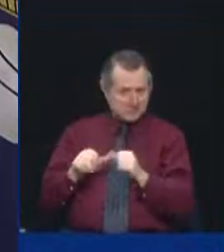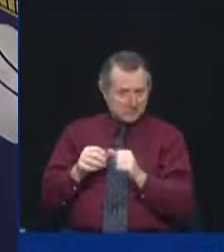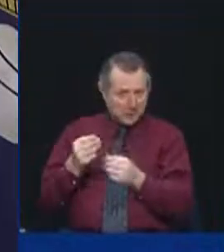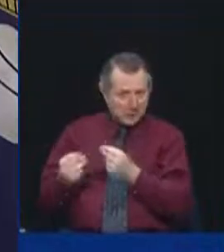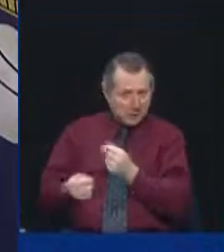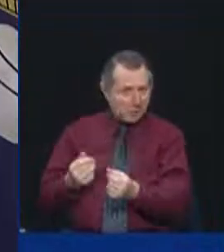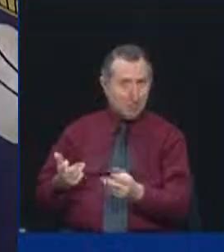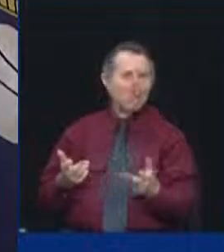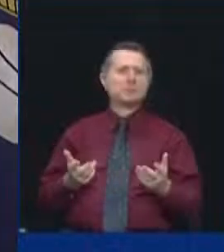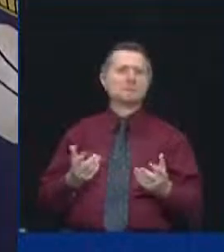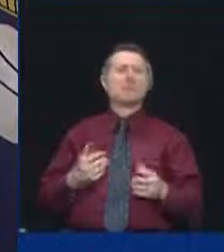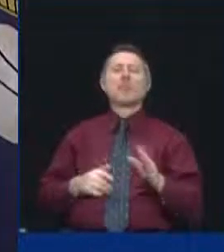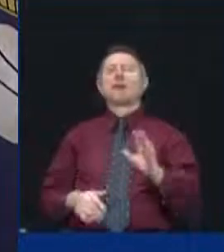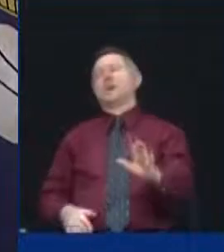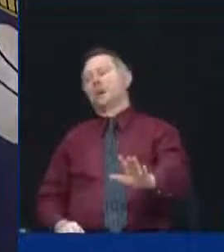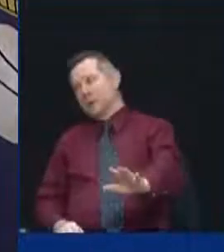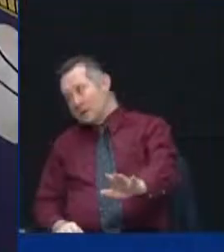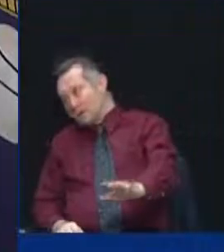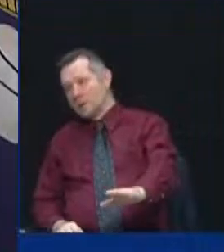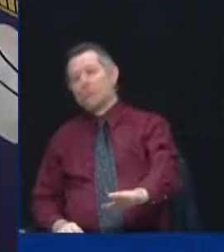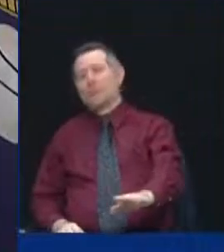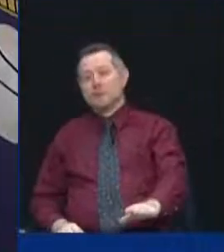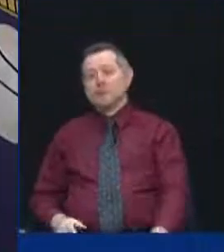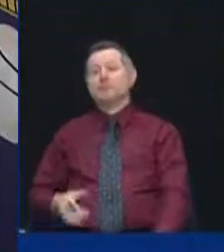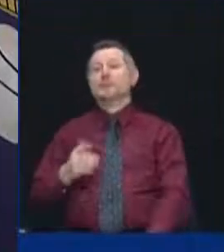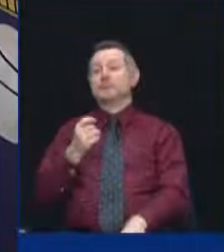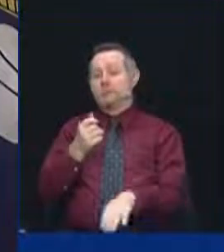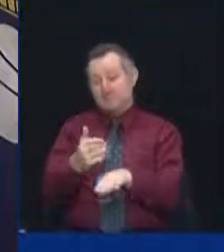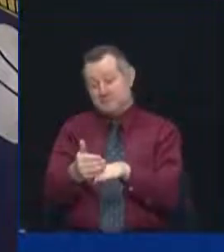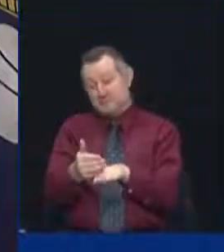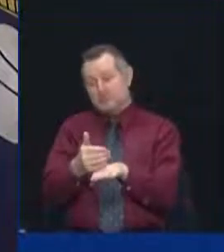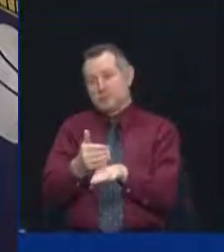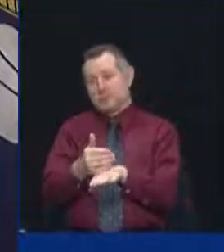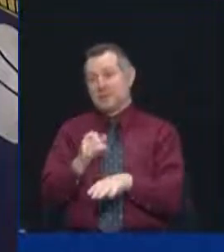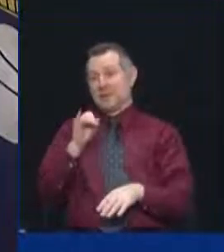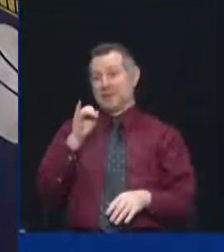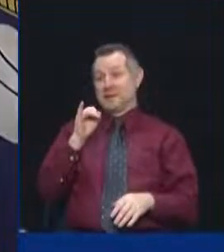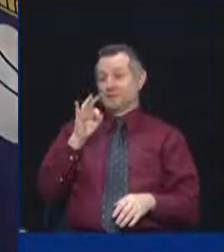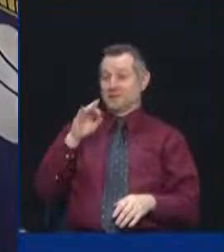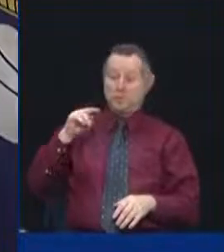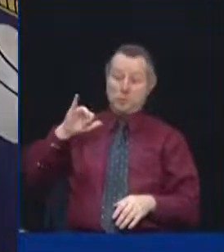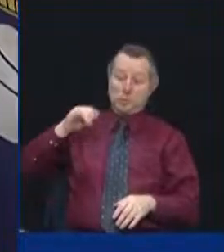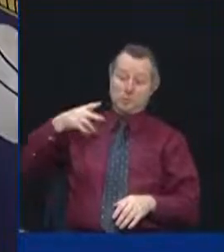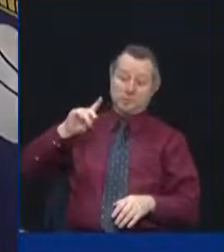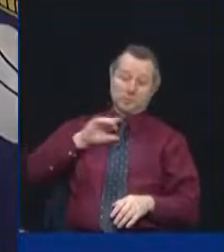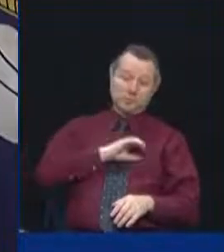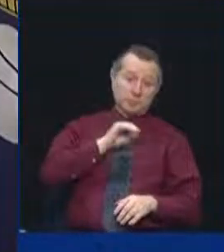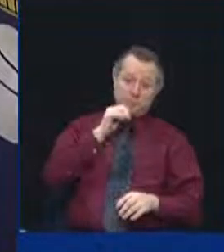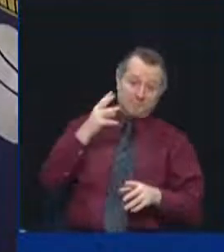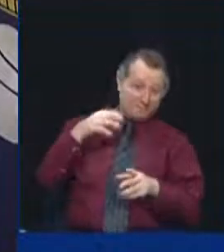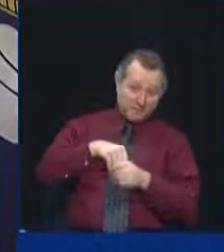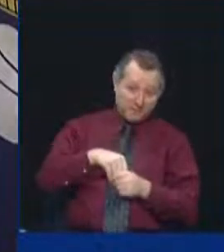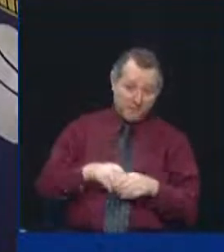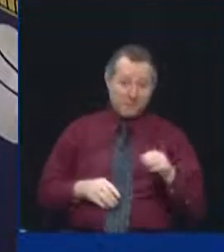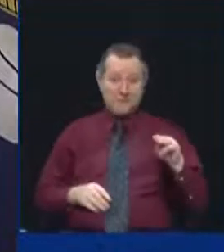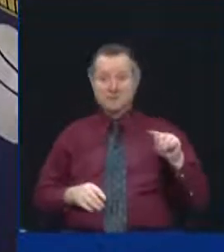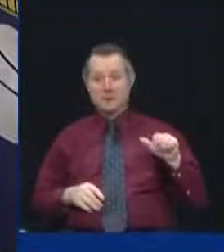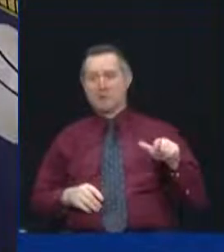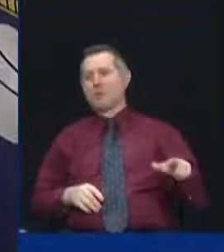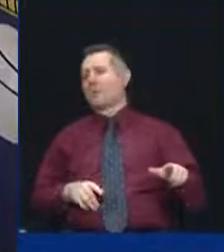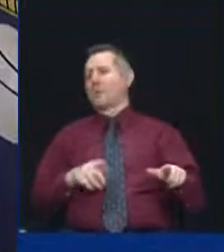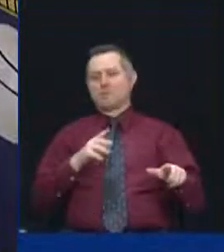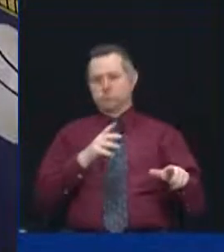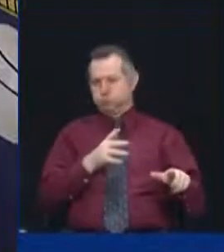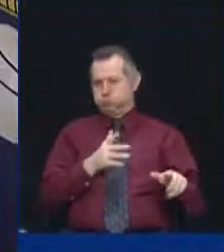it was still getting better. So if the NYPD wasn't doing it, then the MTA was doing it on its own.